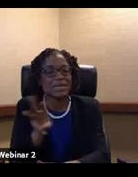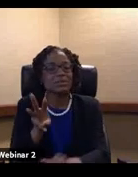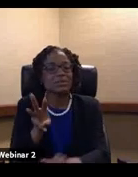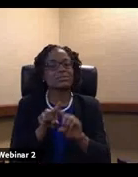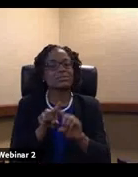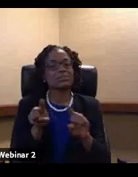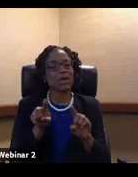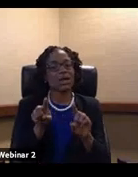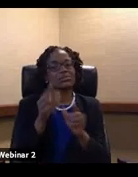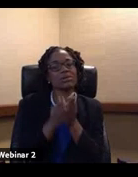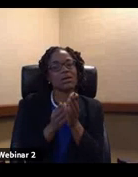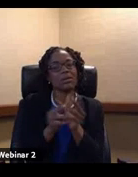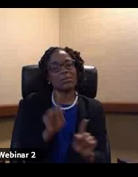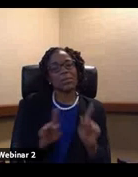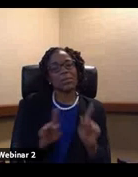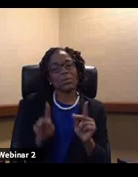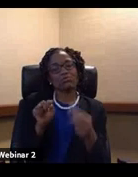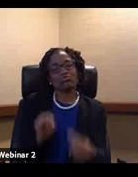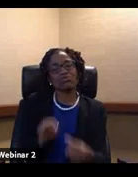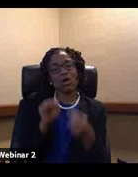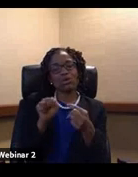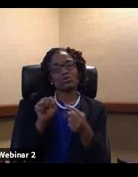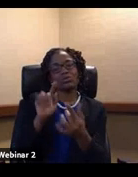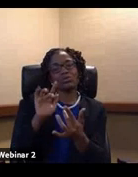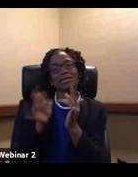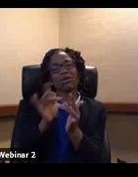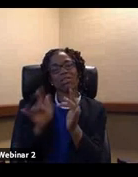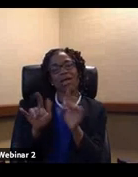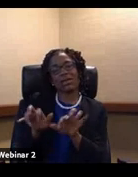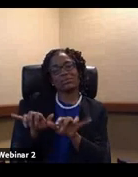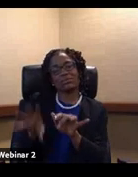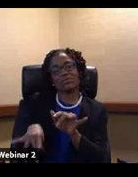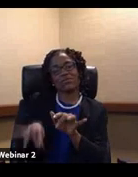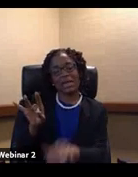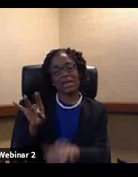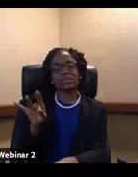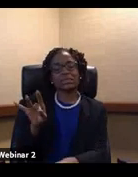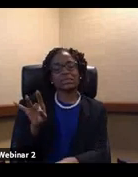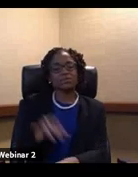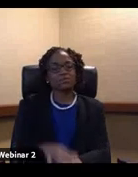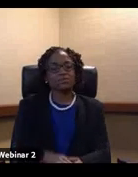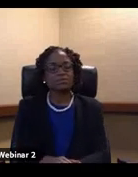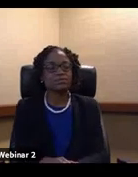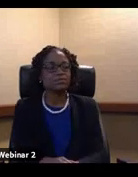But other ones have been having problems getting online because due to staff issues.